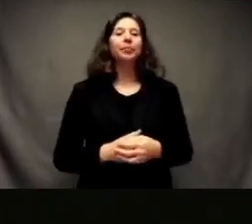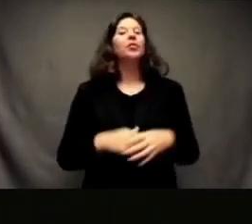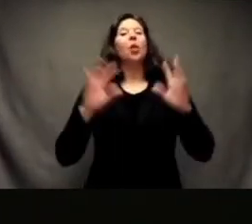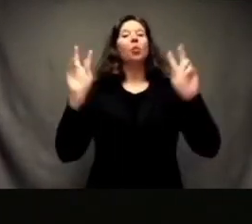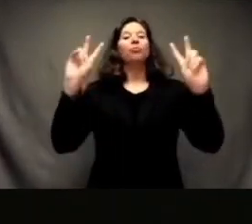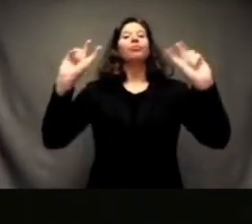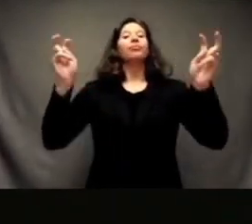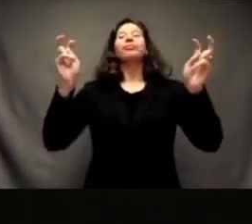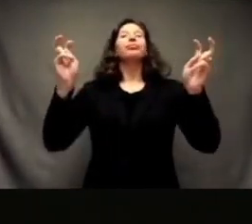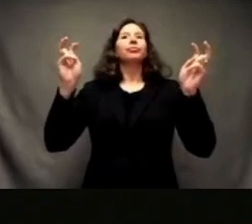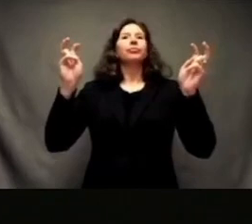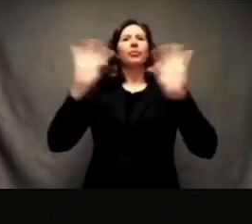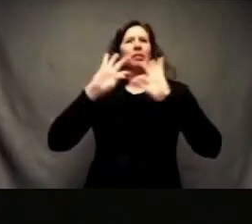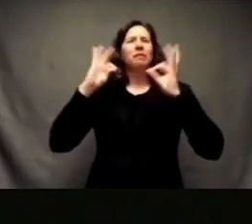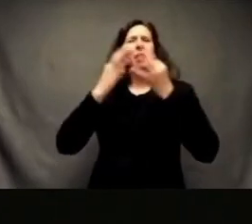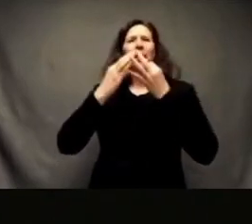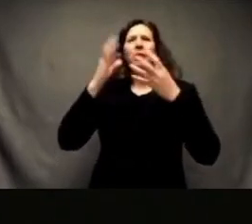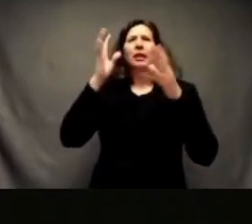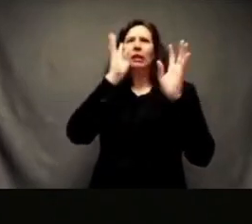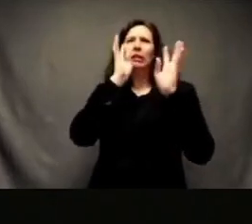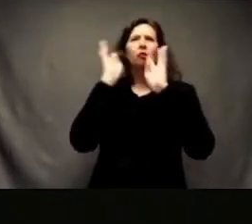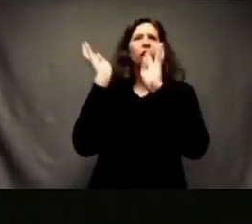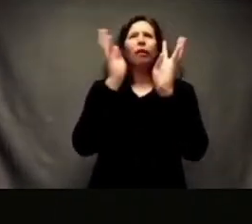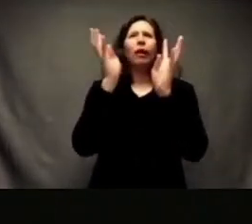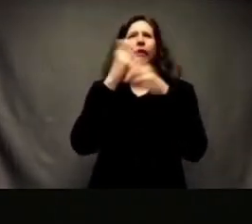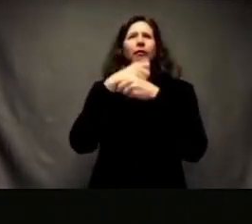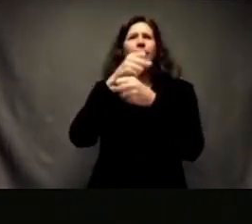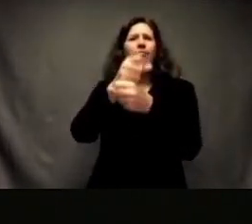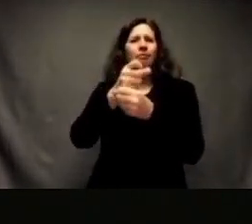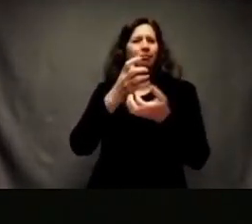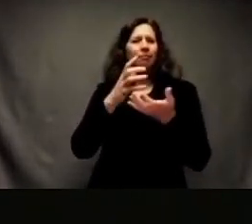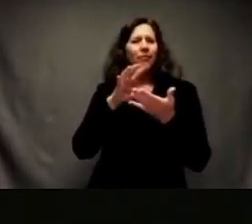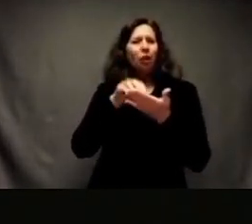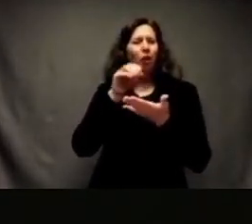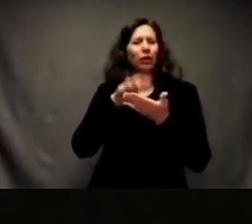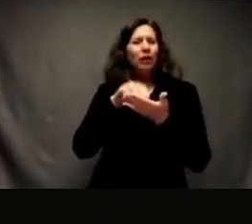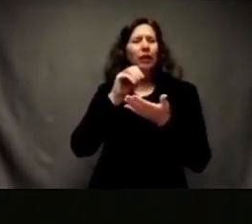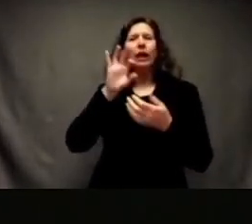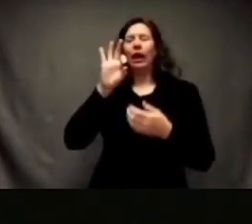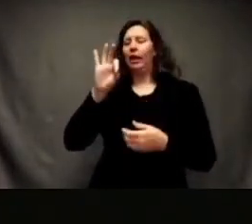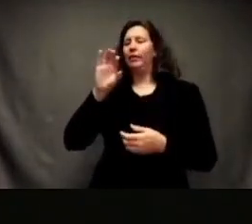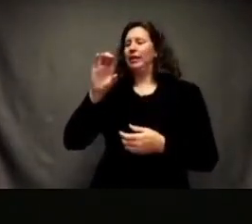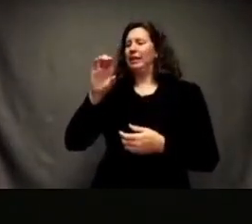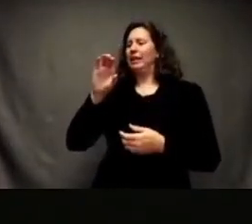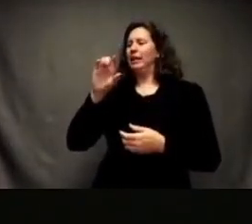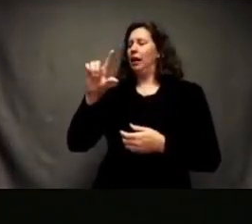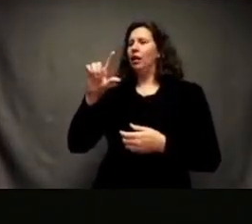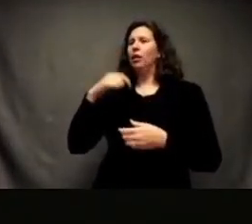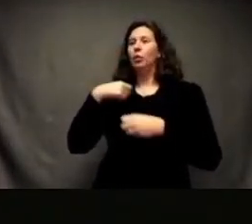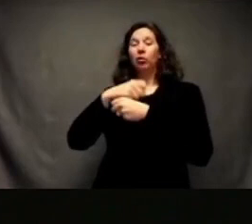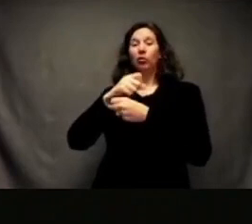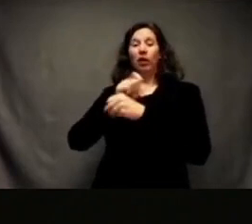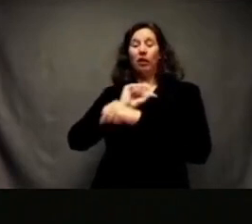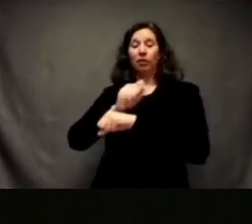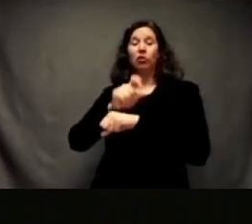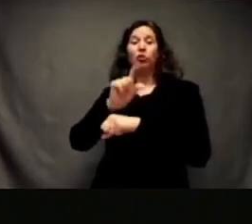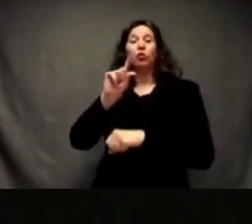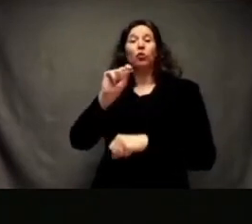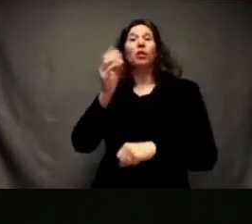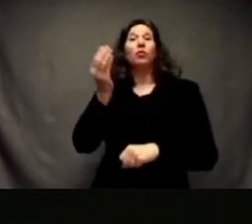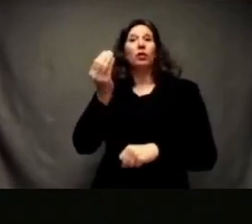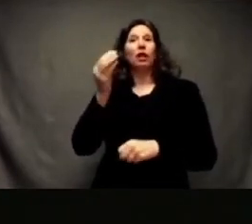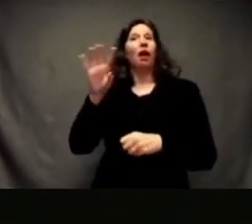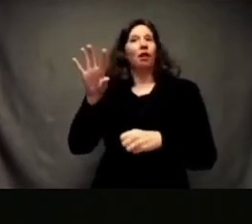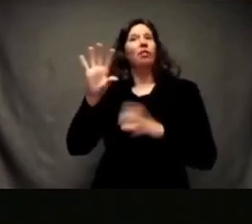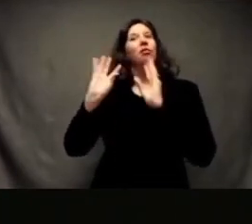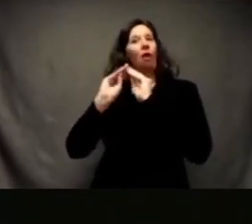family creative learning? We actually presented FCL a long time ago in 2014 at the Scratch